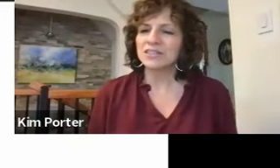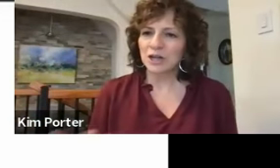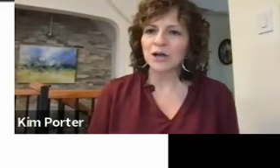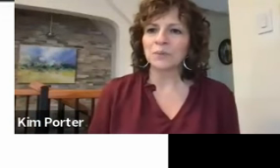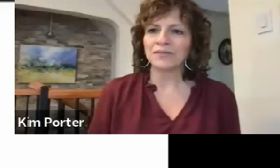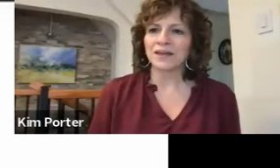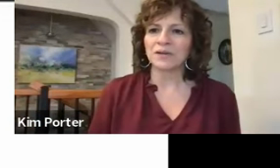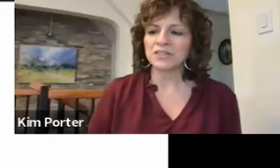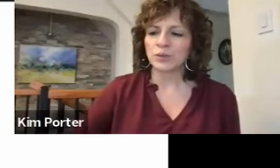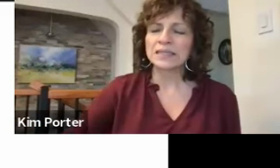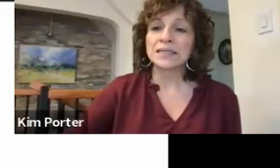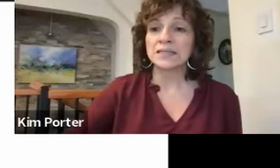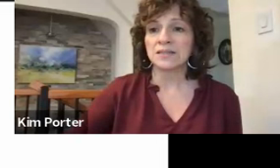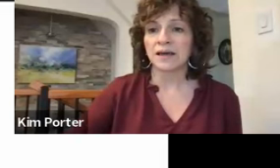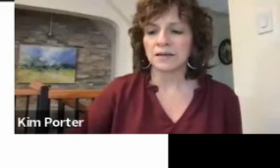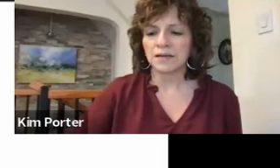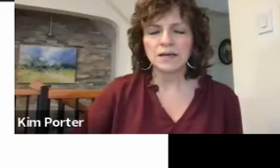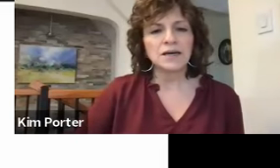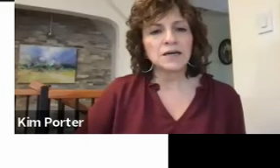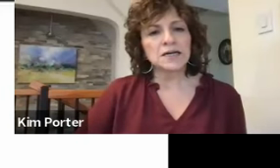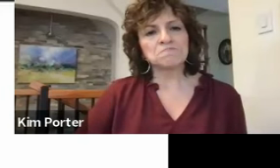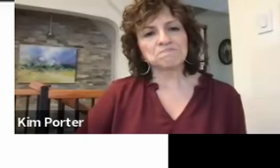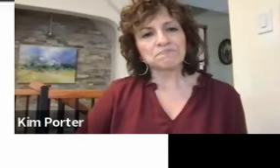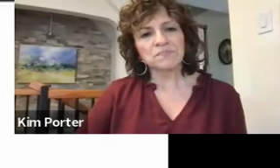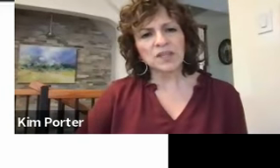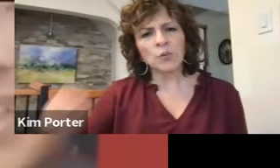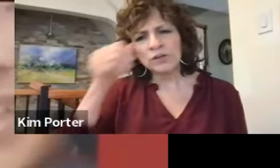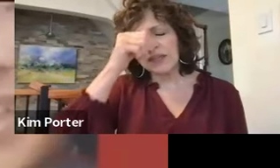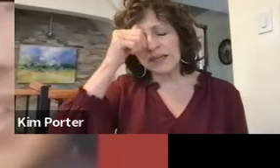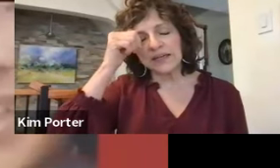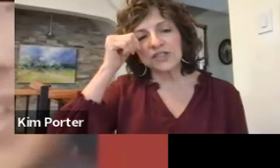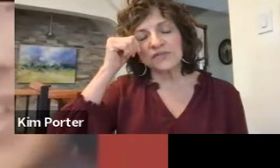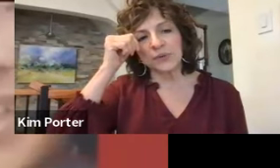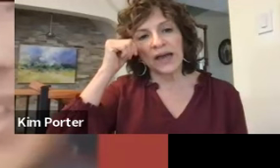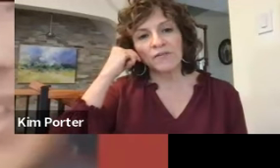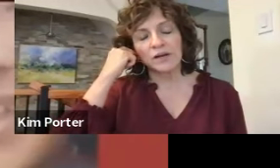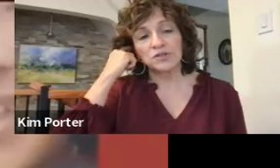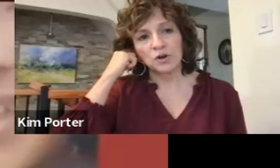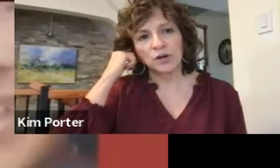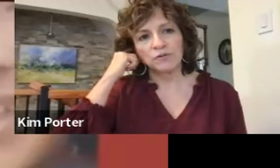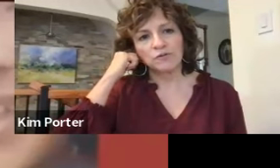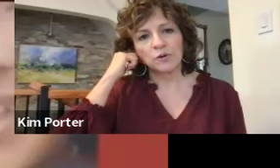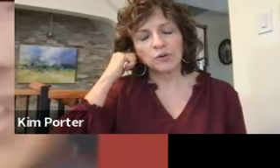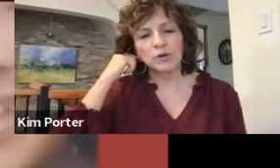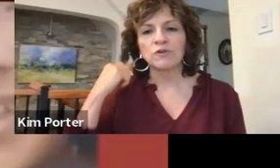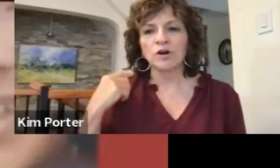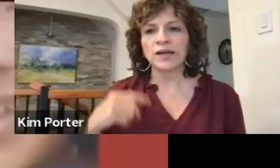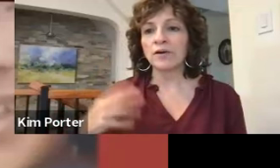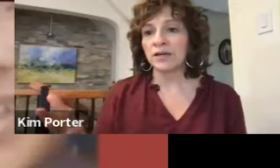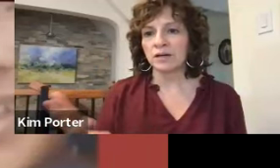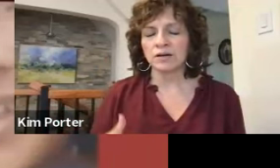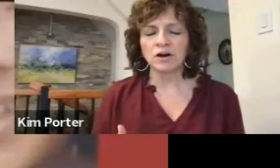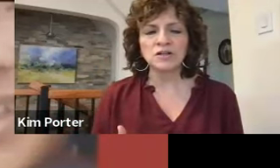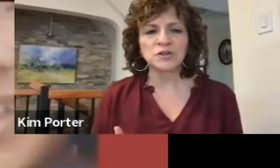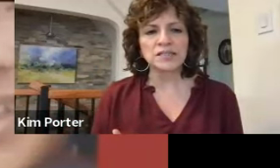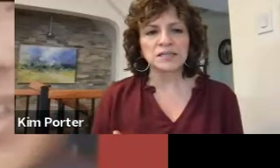worried. Let's talk about that, right? So we can lean into that. One of the initiatives that we have that I'm so grateful for with one of our